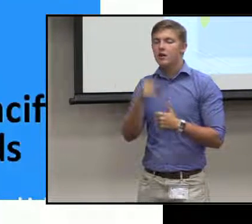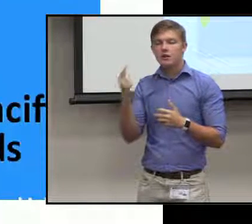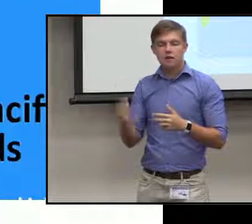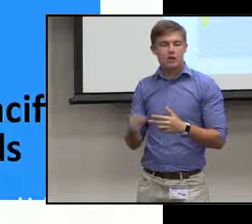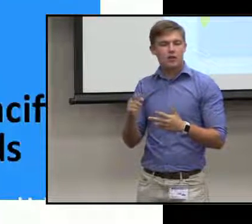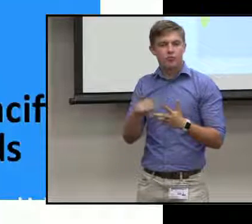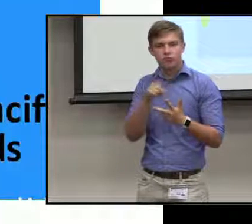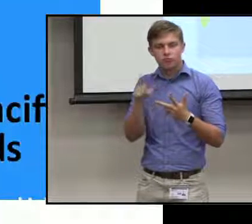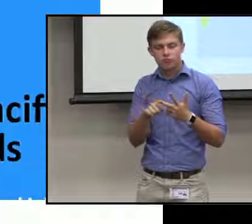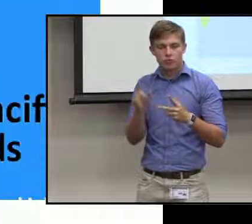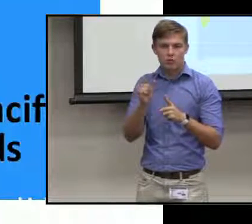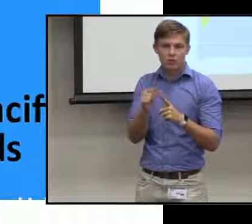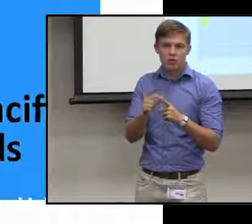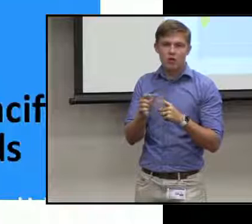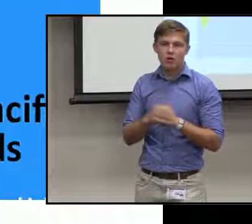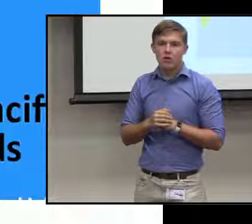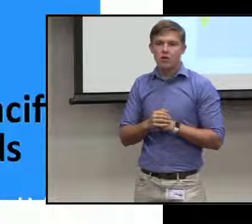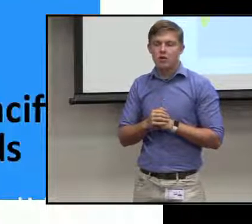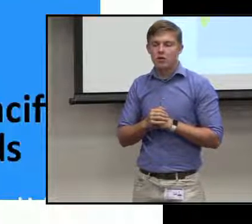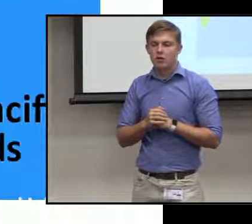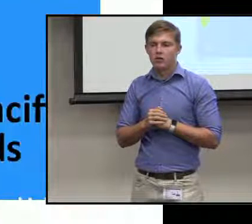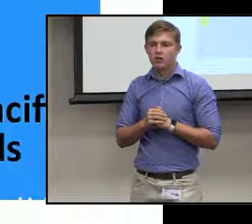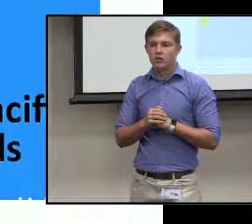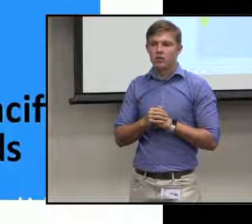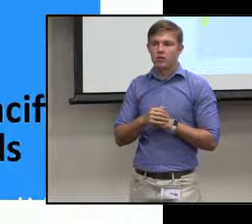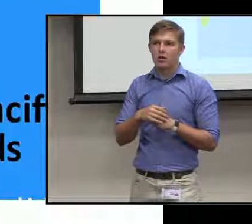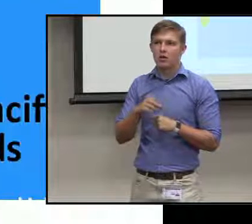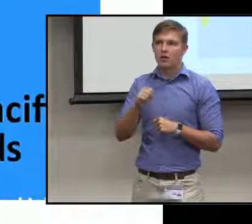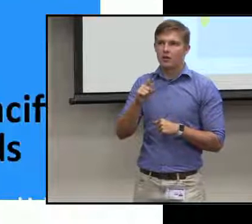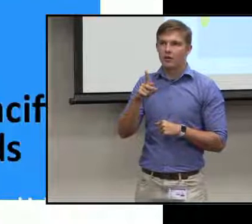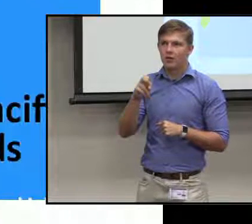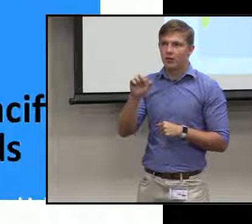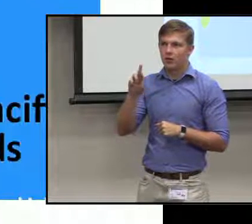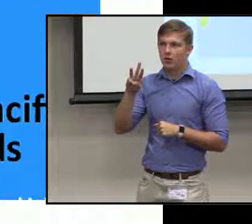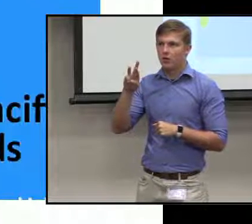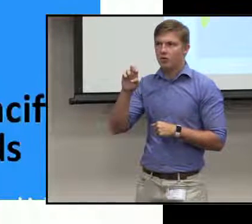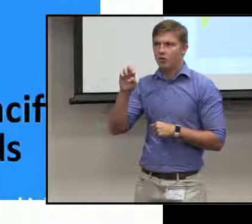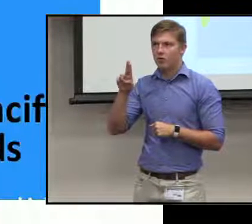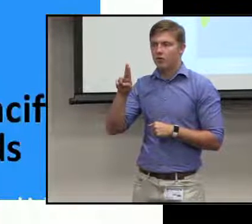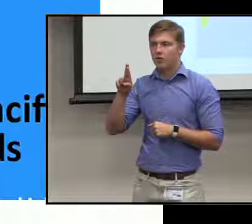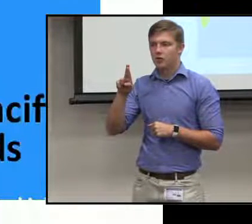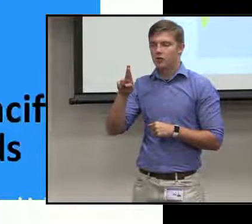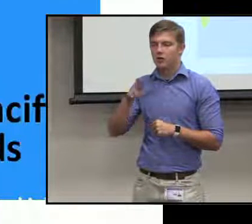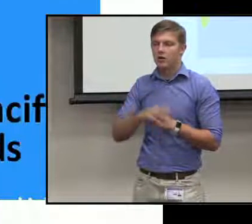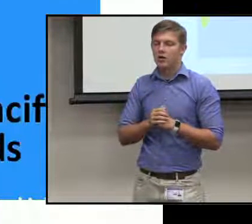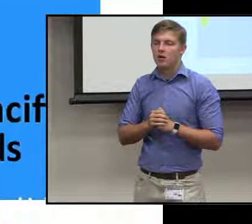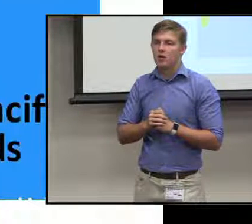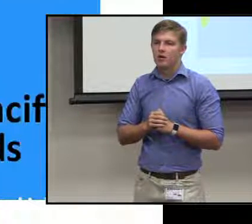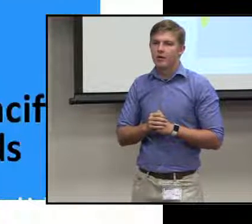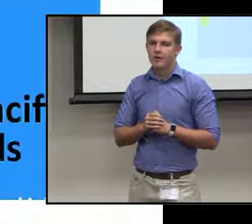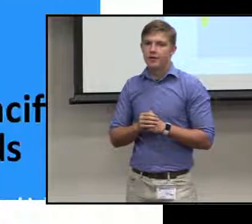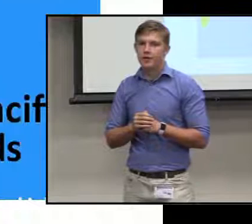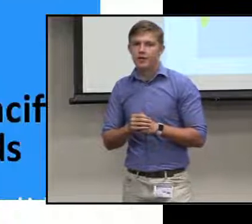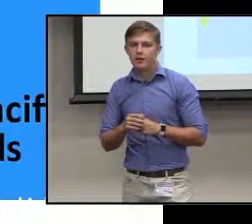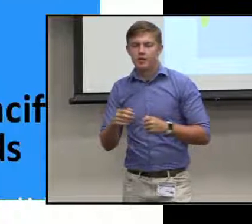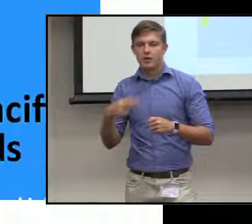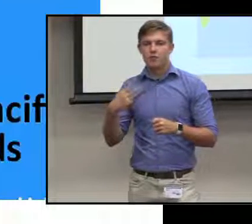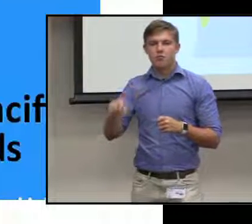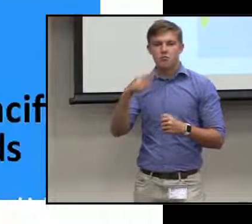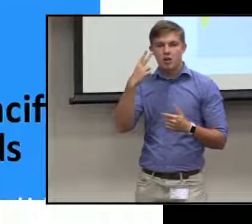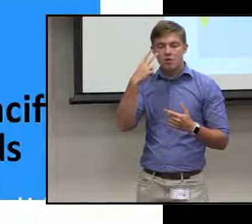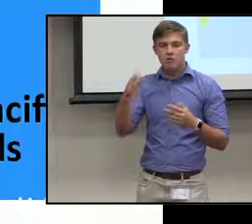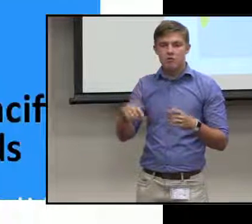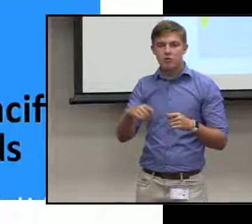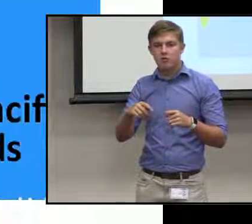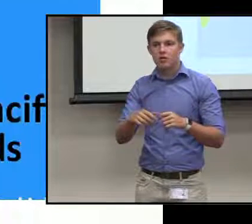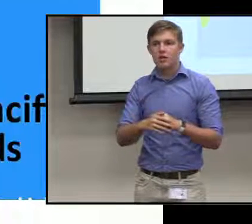use. I would use the word steward. These are the islands of the South Pacific above New Zealand here. You see them, perhaps you're familiar